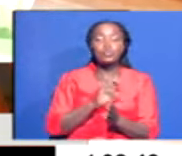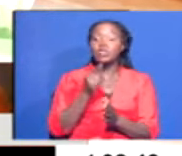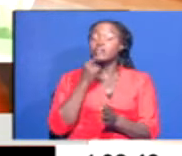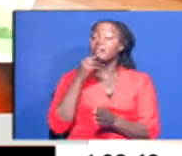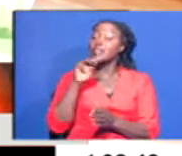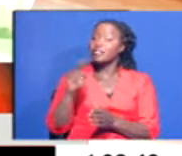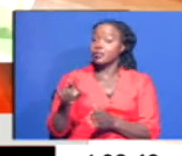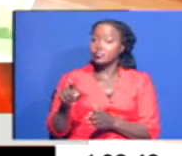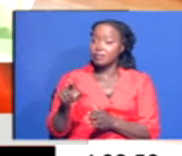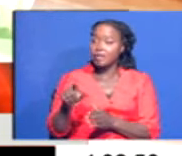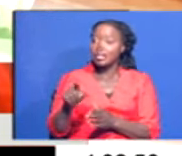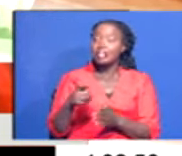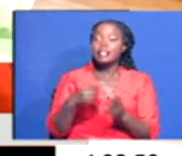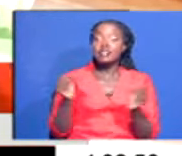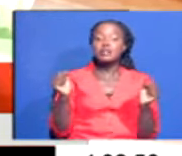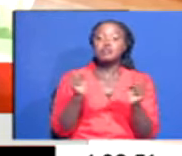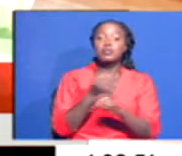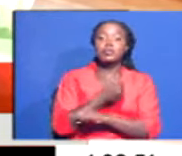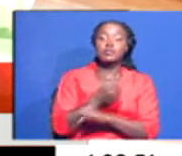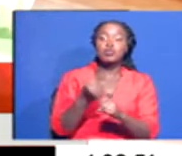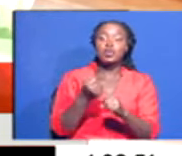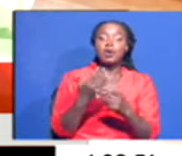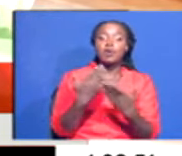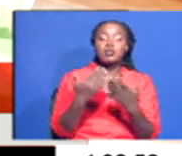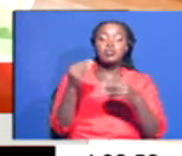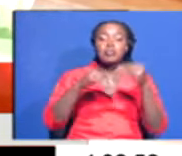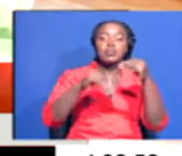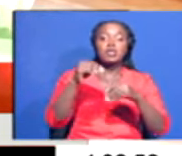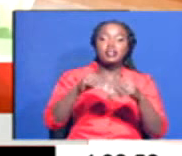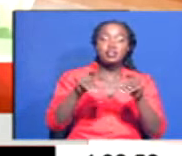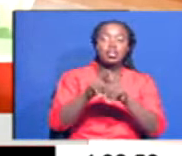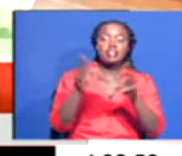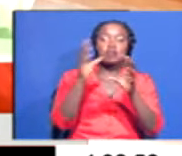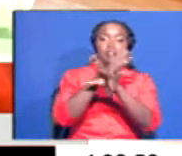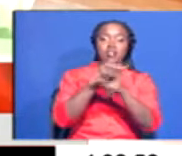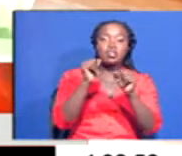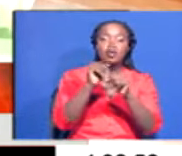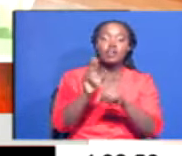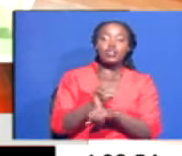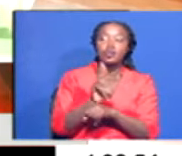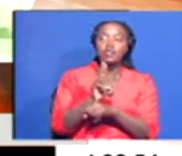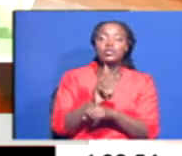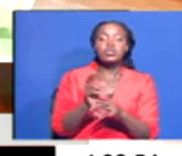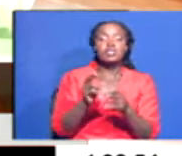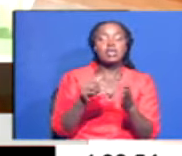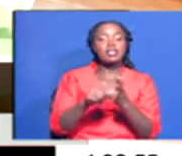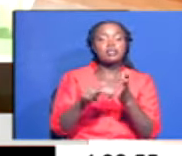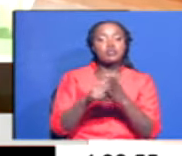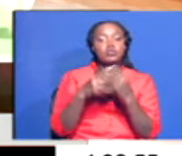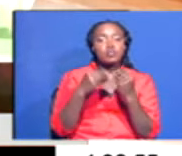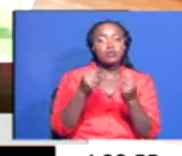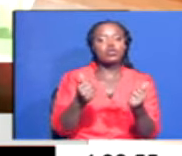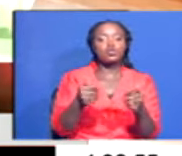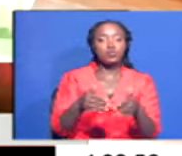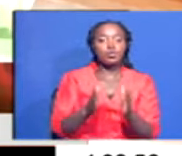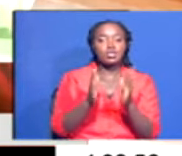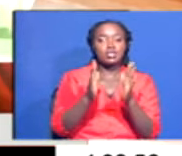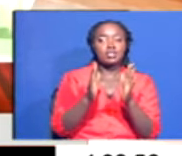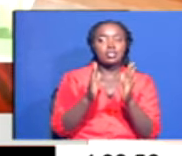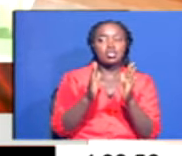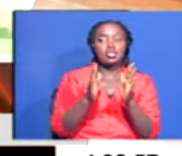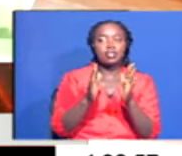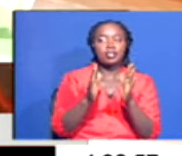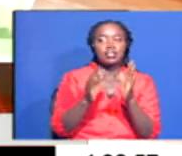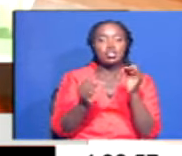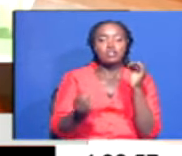he will not be able to be on the ballot come August, he should use the dispute resolution mechanism to lodge